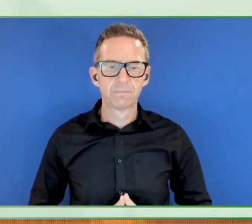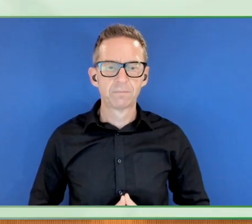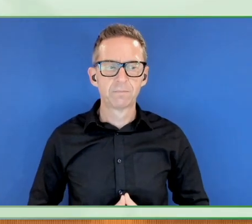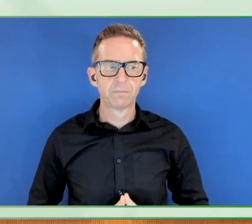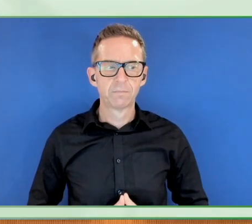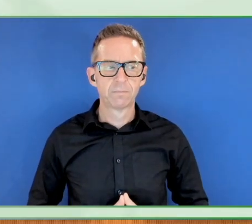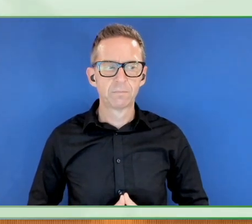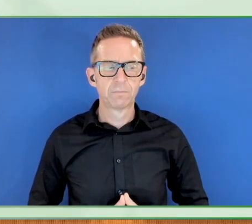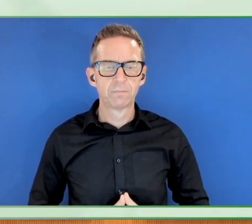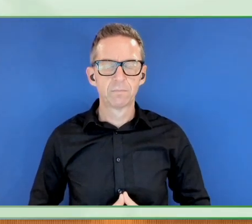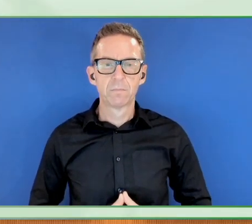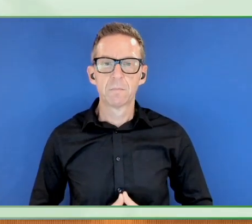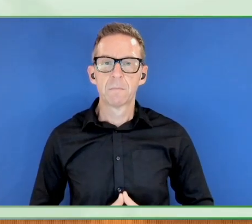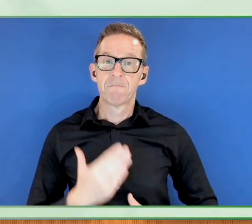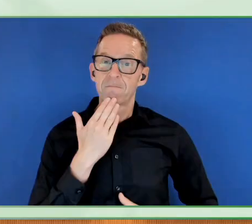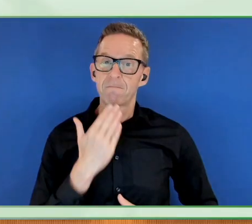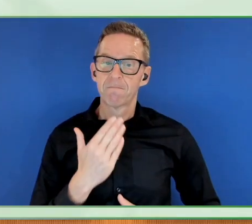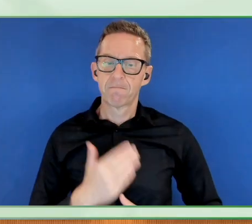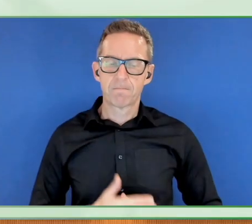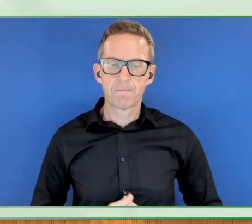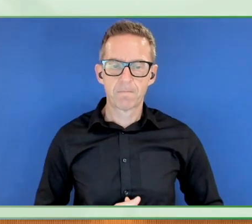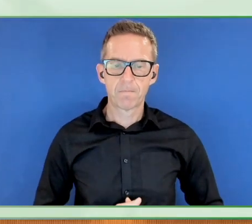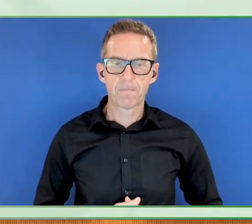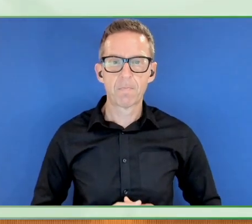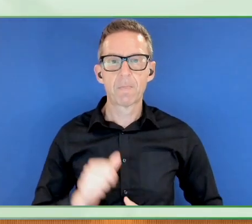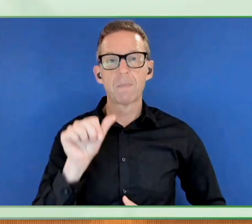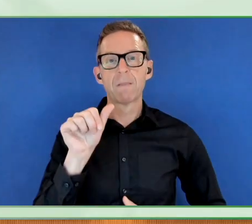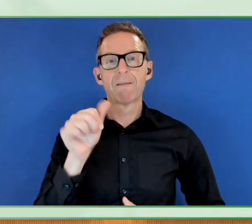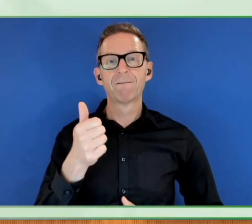In the first years, we met